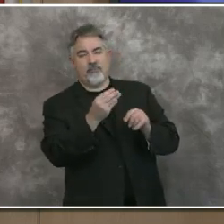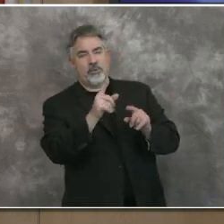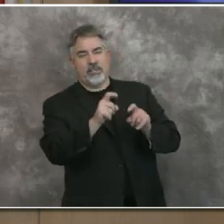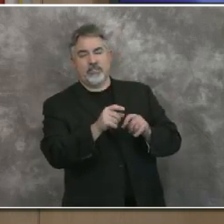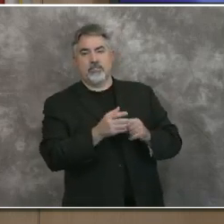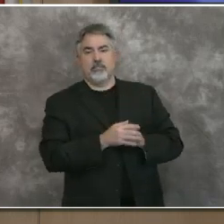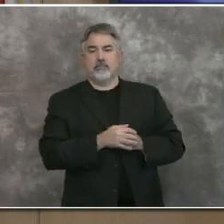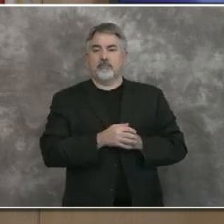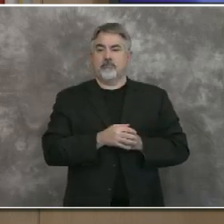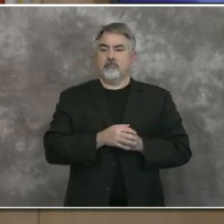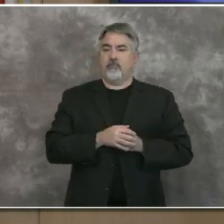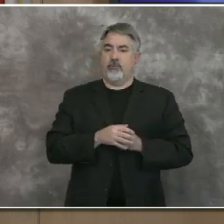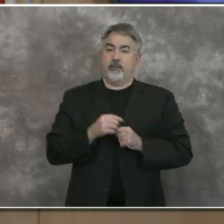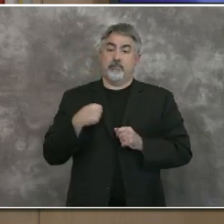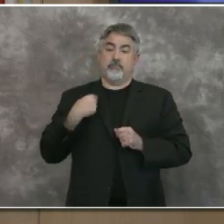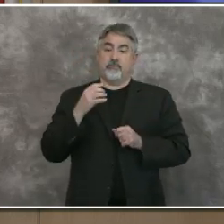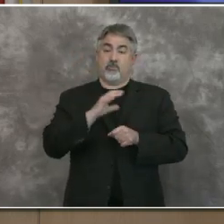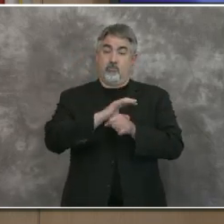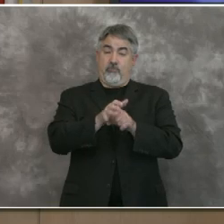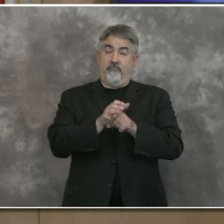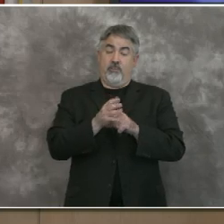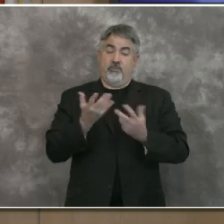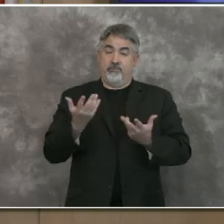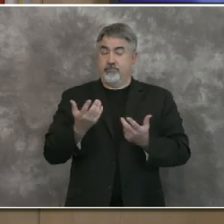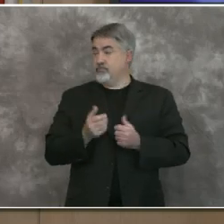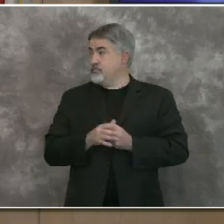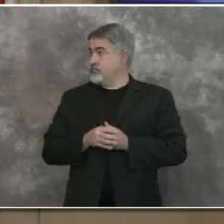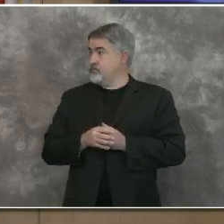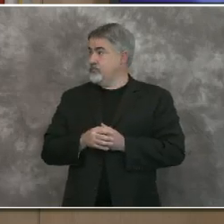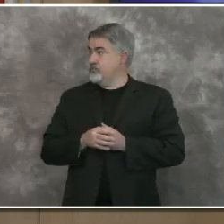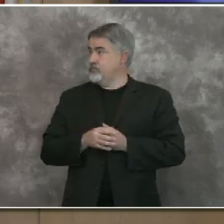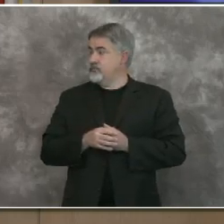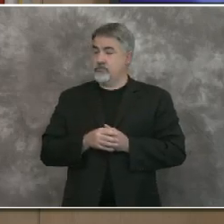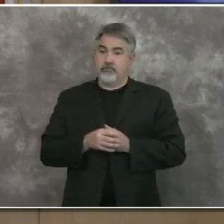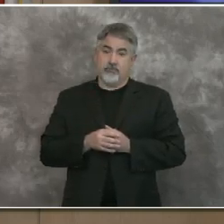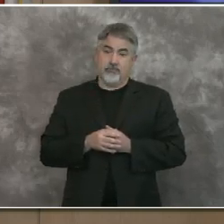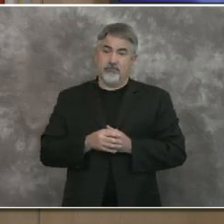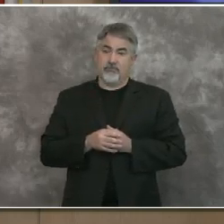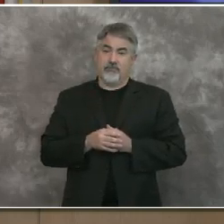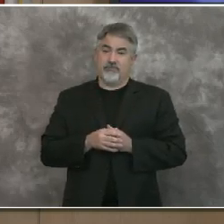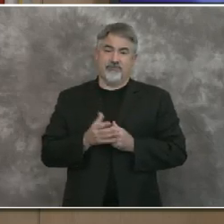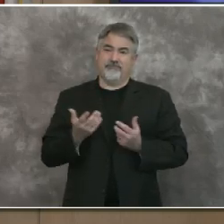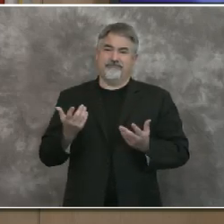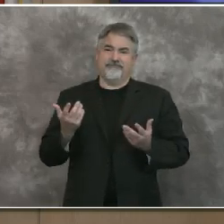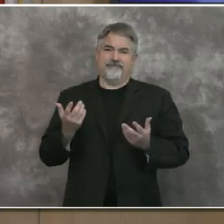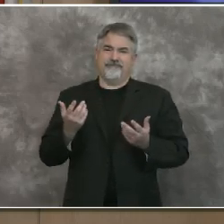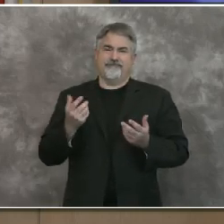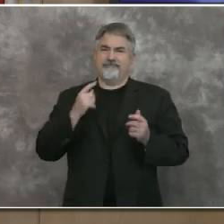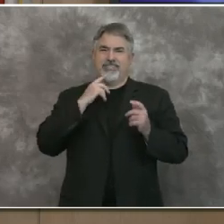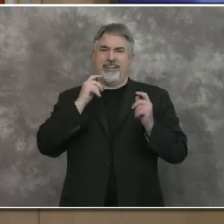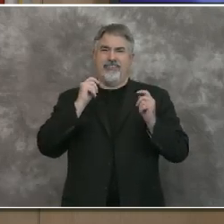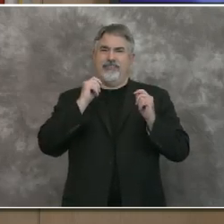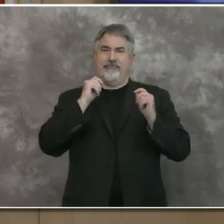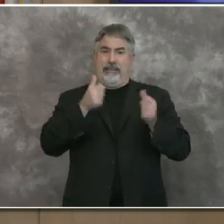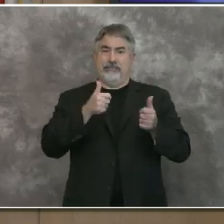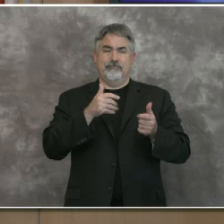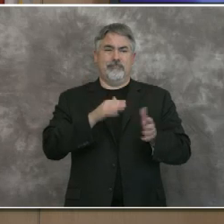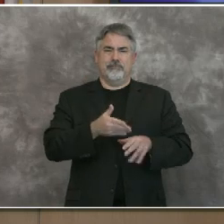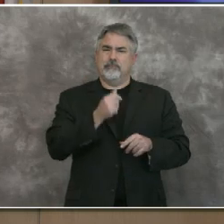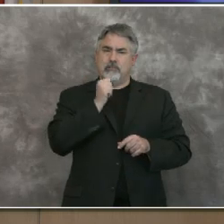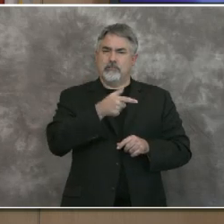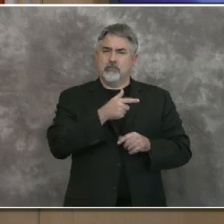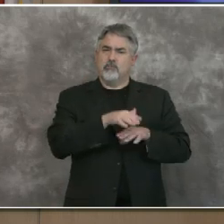is generally one that does not usually result in a rapid death, although sometimes when they present for medical care it can be